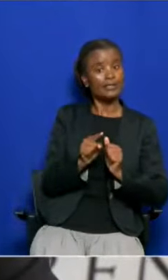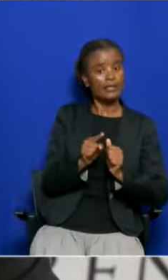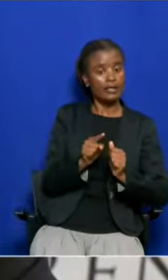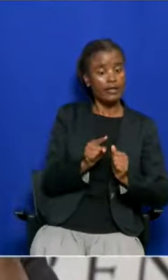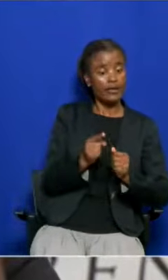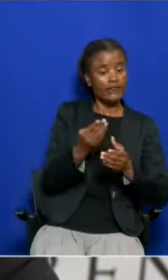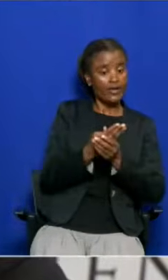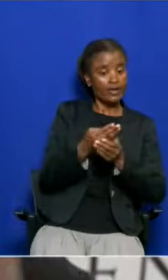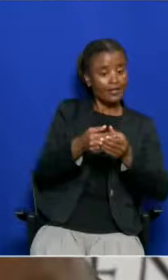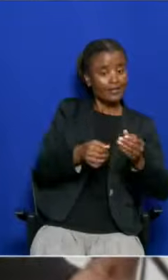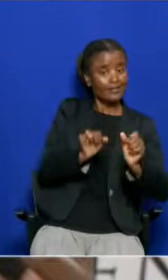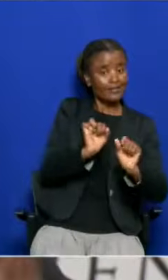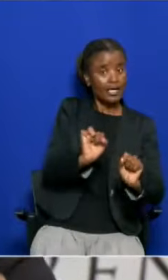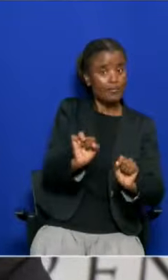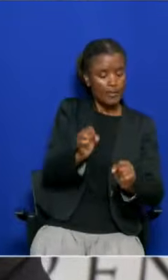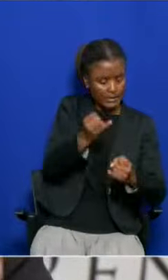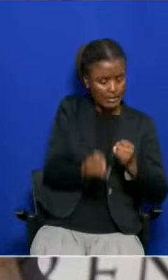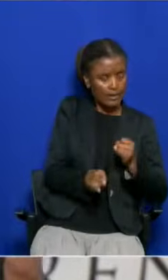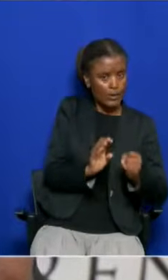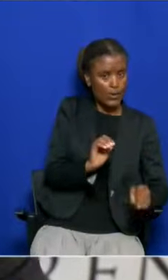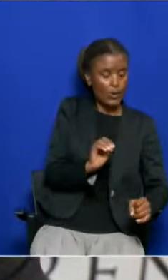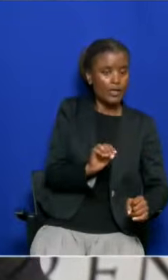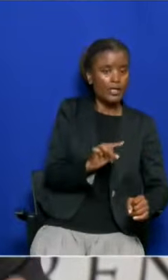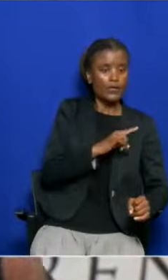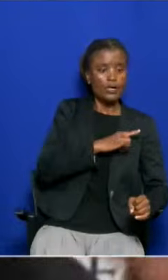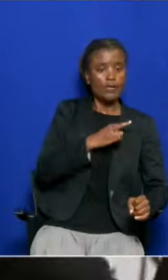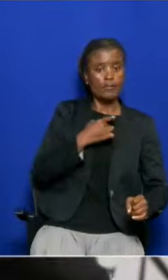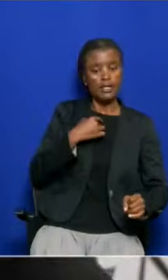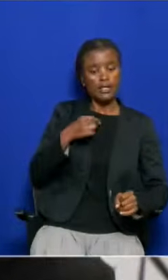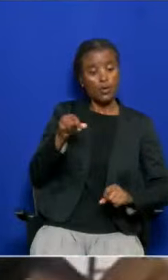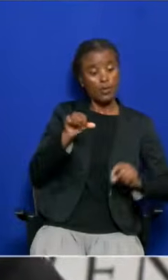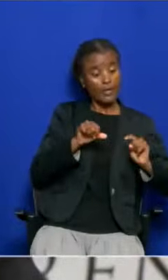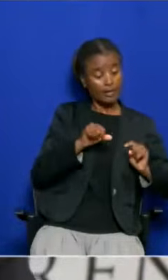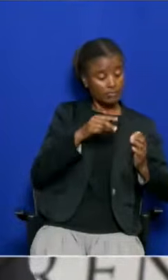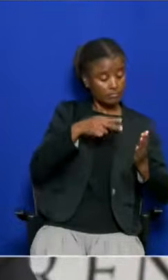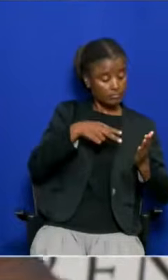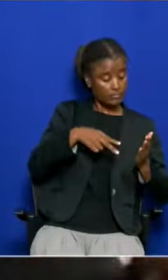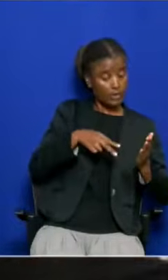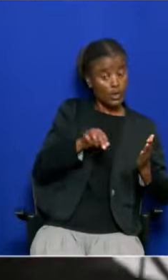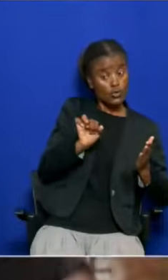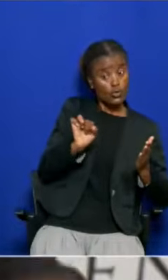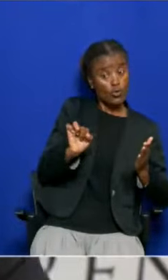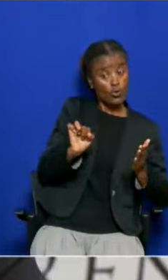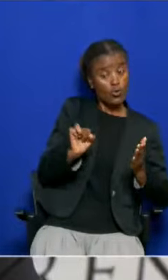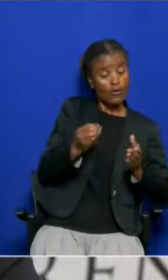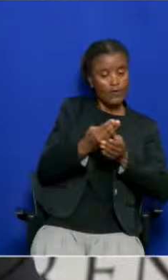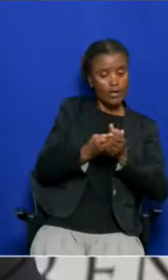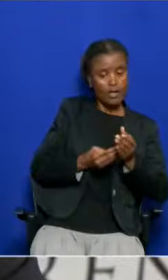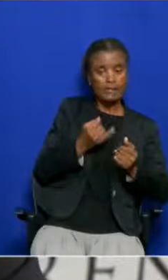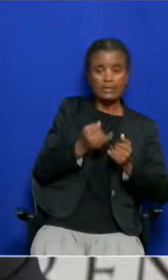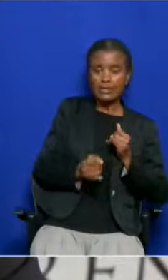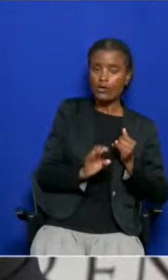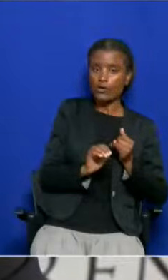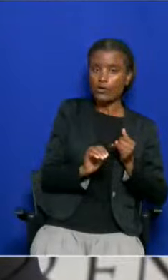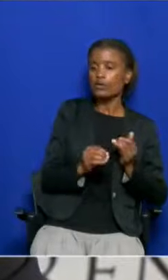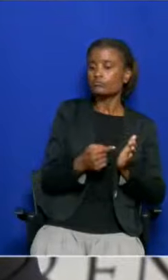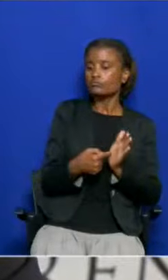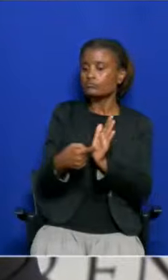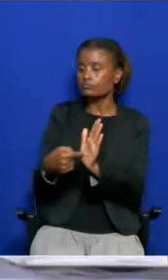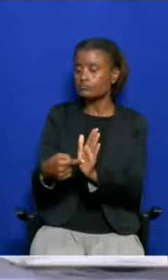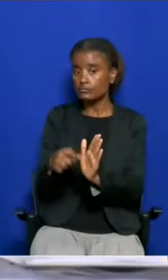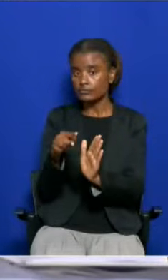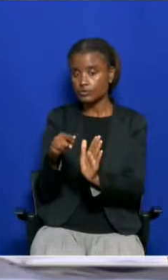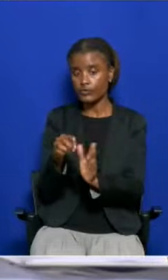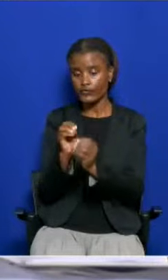was collegial enough to go back to them and say, in terms of your file, this is an error that is also there. Can you also correct it? All right, all right. Thank